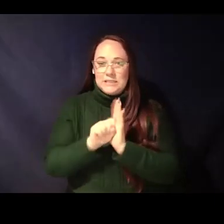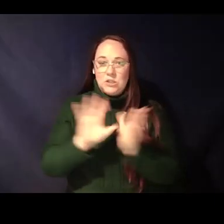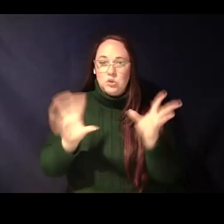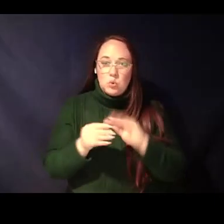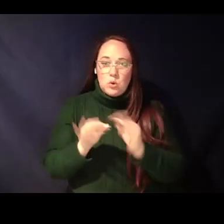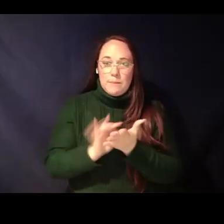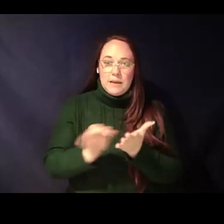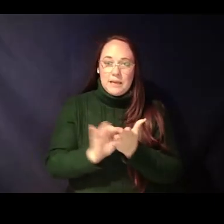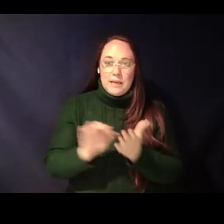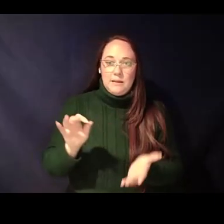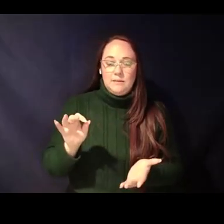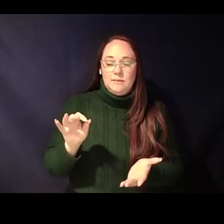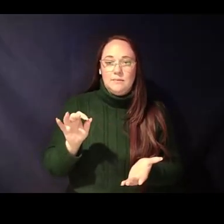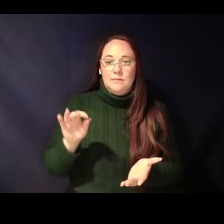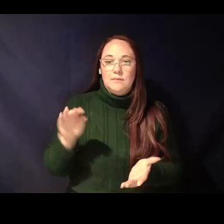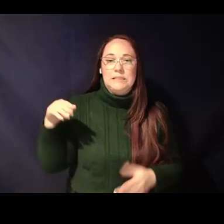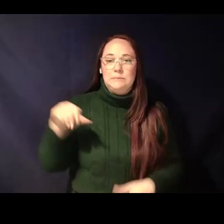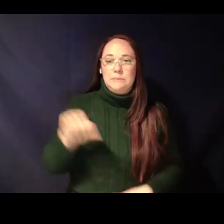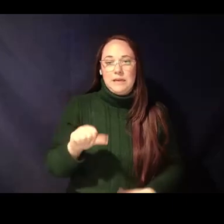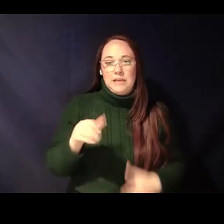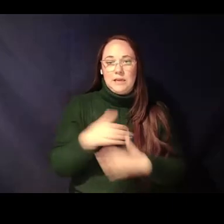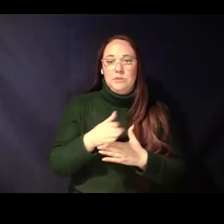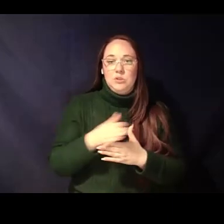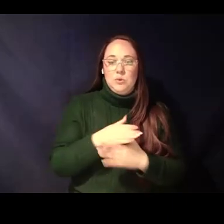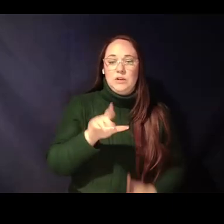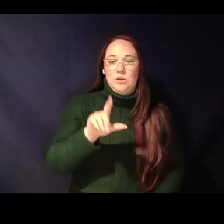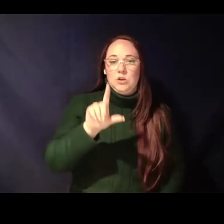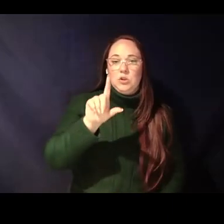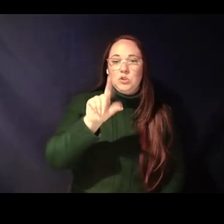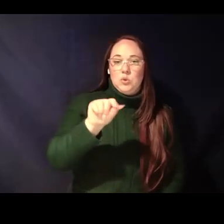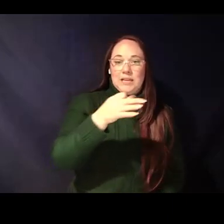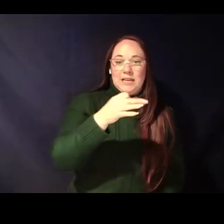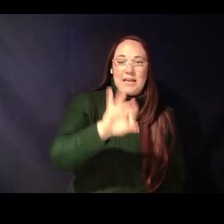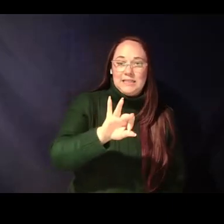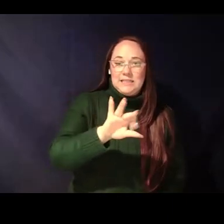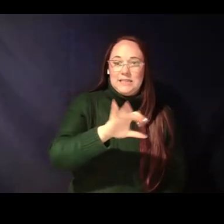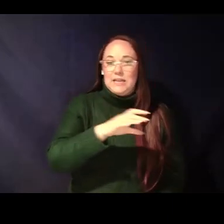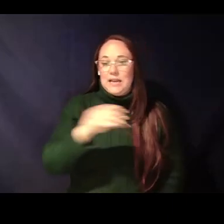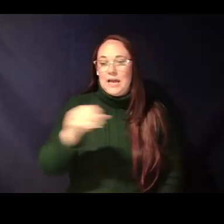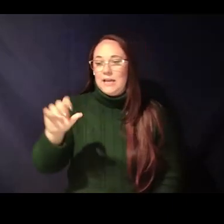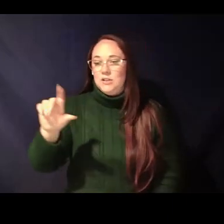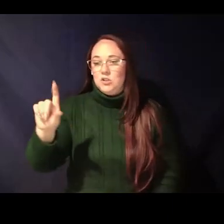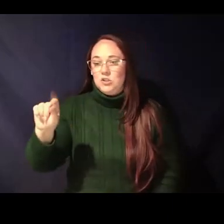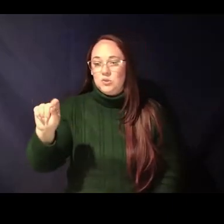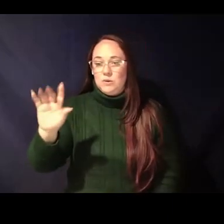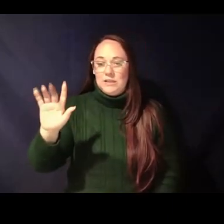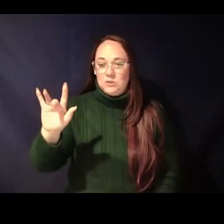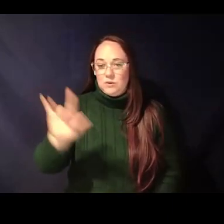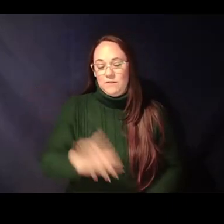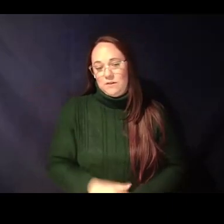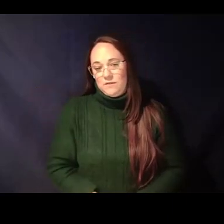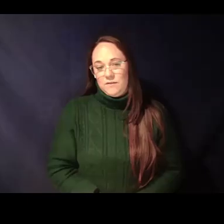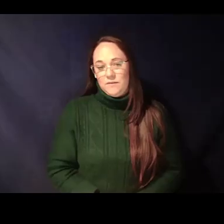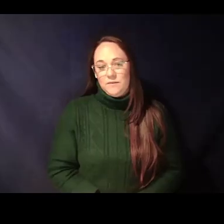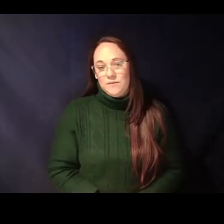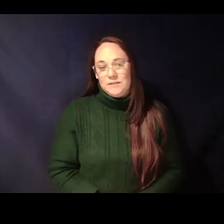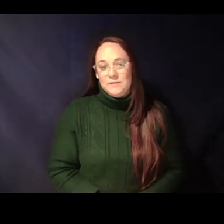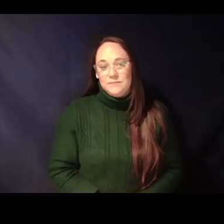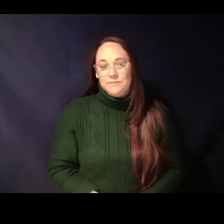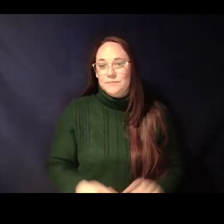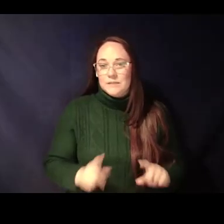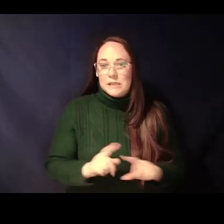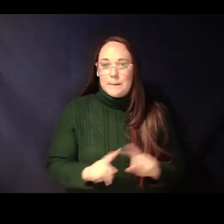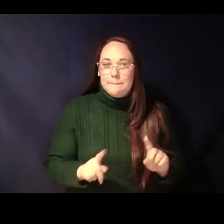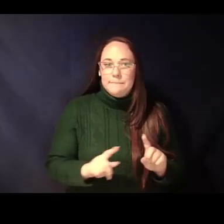benefit spending growth between state fiscal year 2019 and 2025. But it's not alone. There